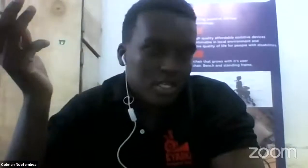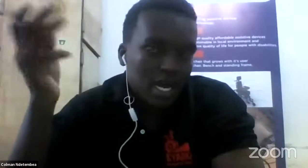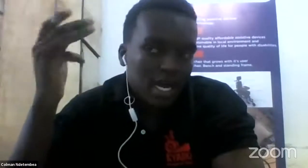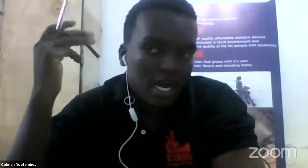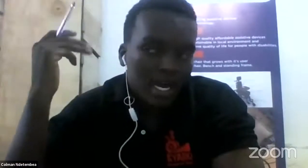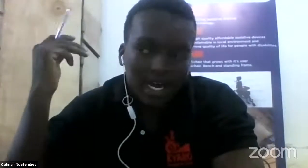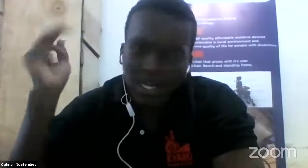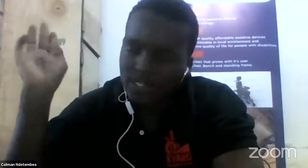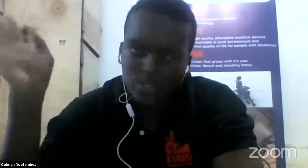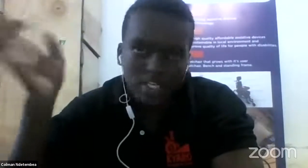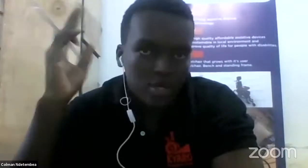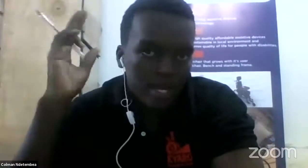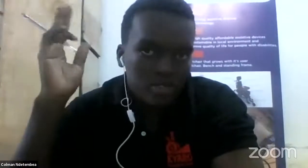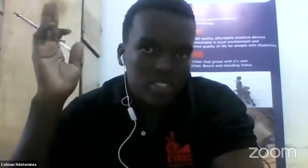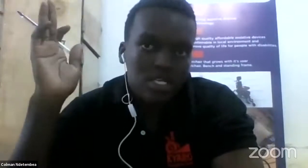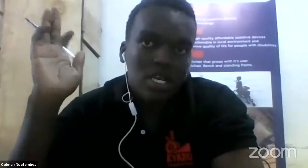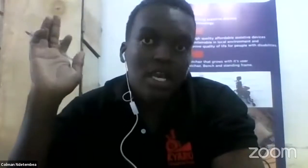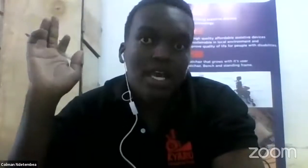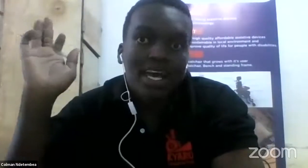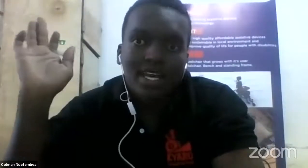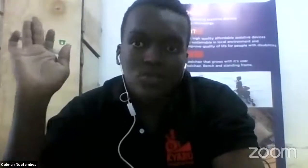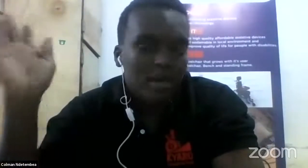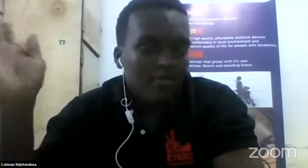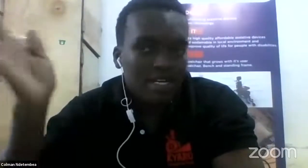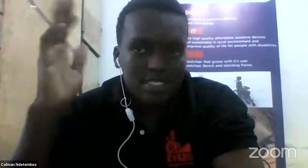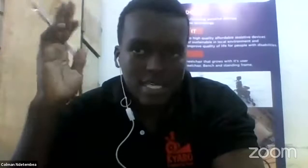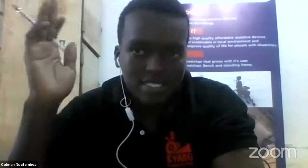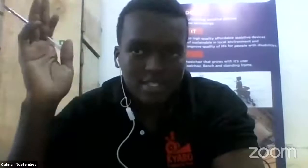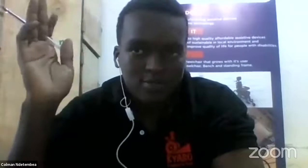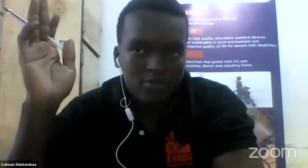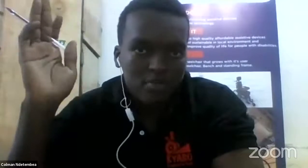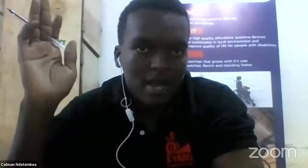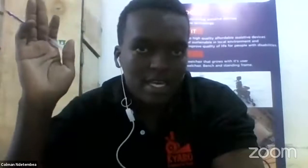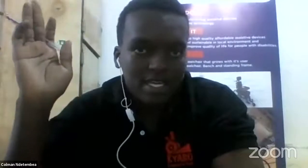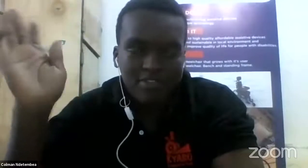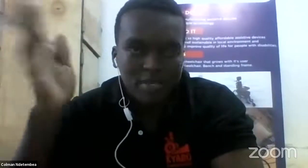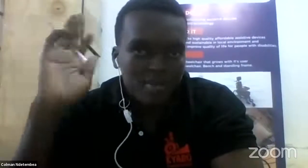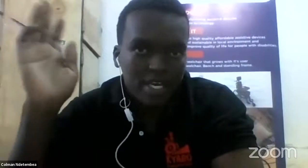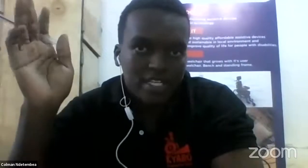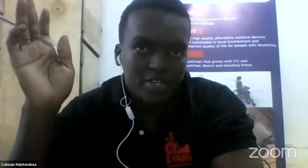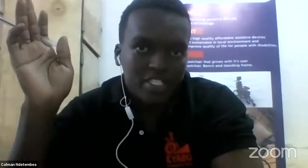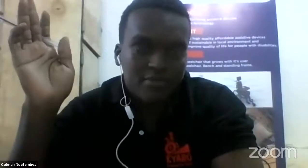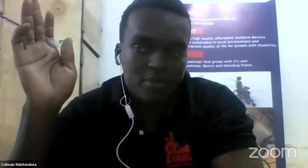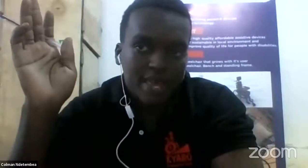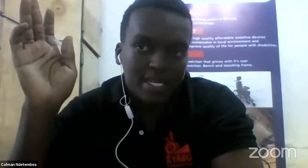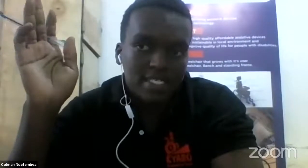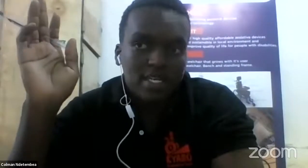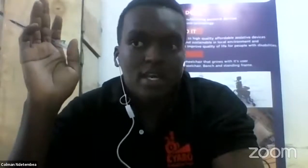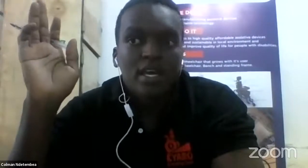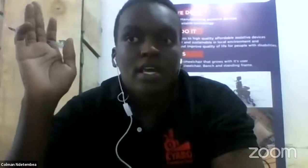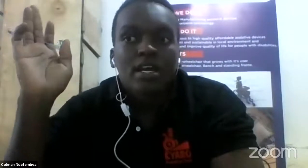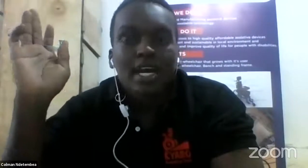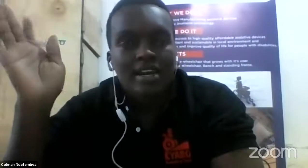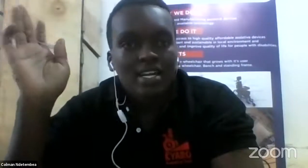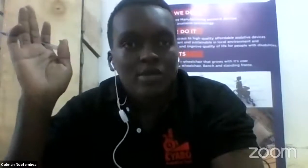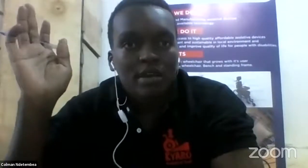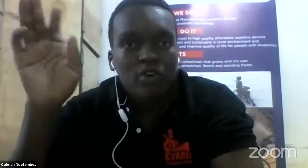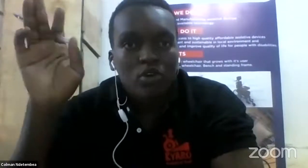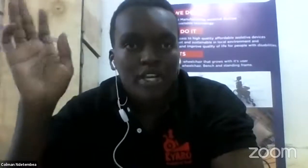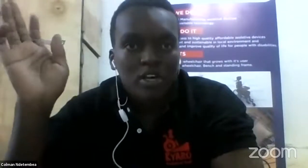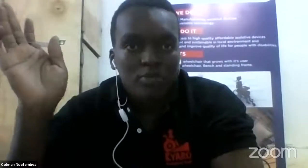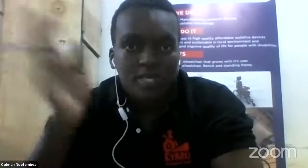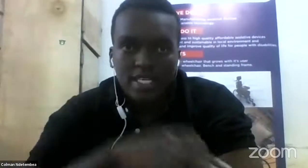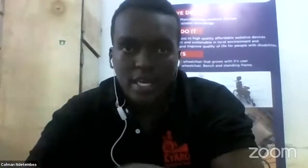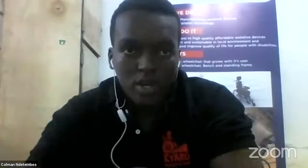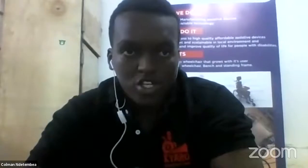out user trials and we have had successful feedback and have been reiterated from that. Currently, we